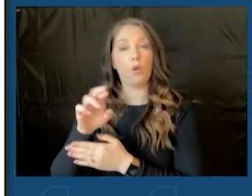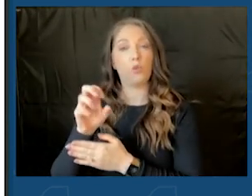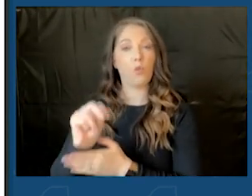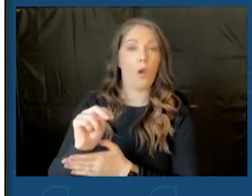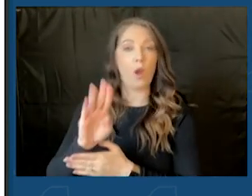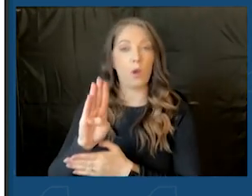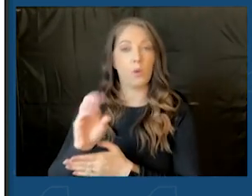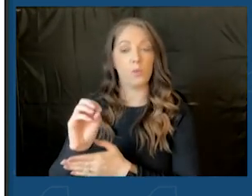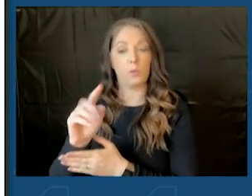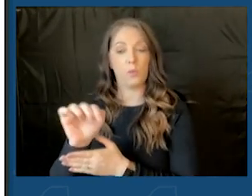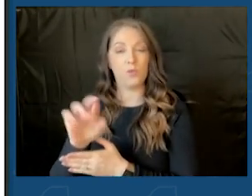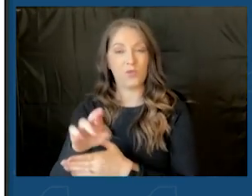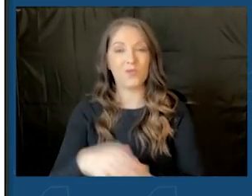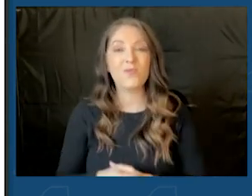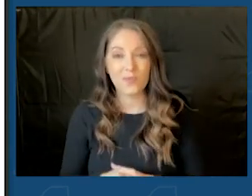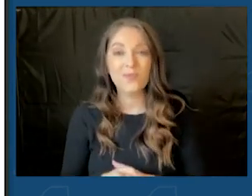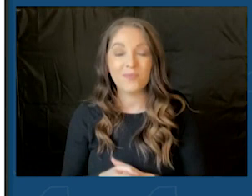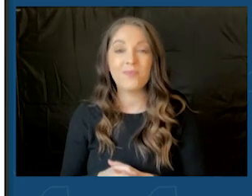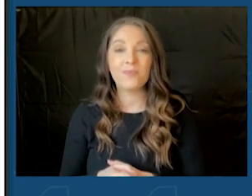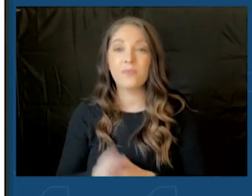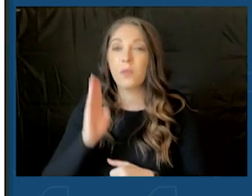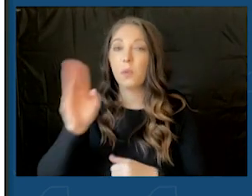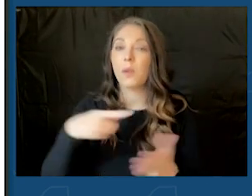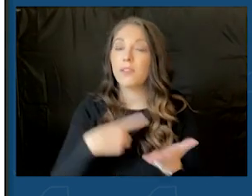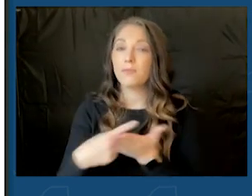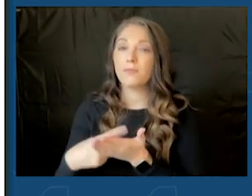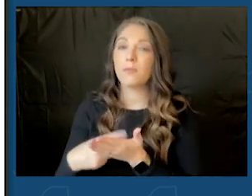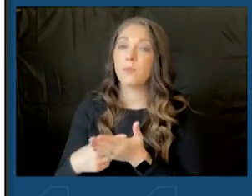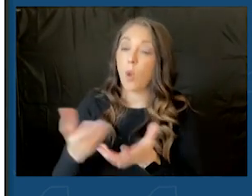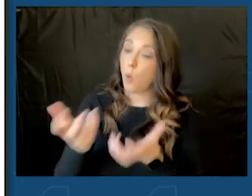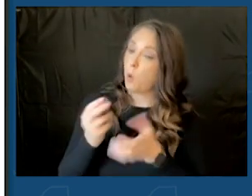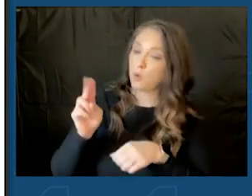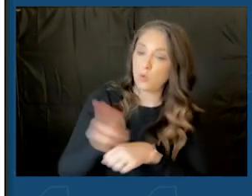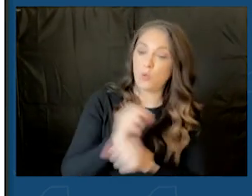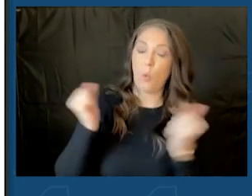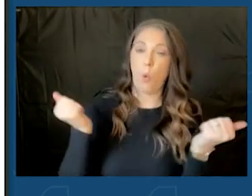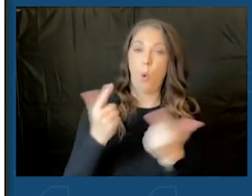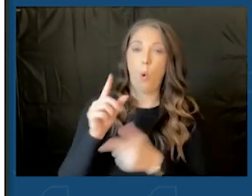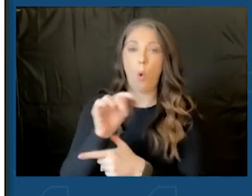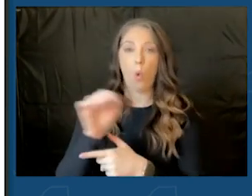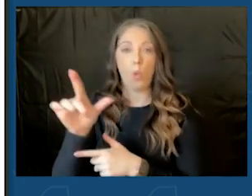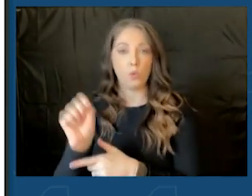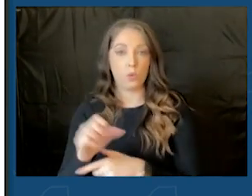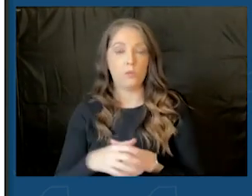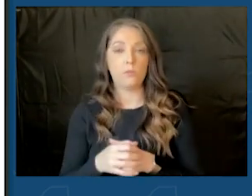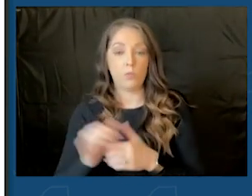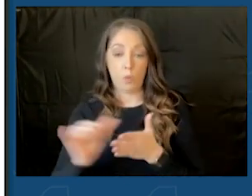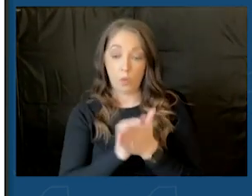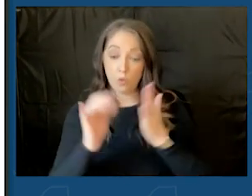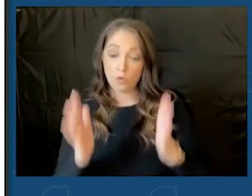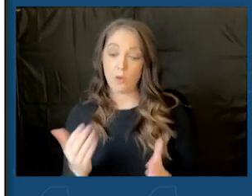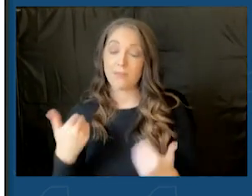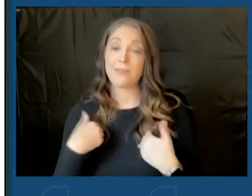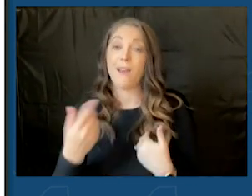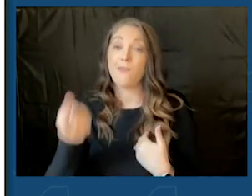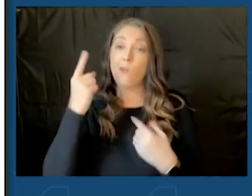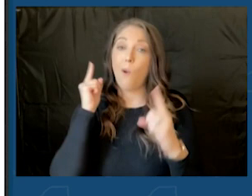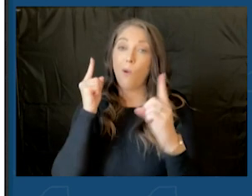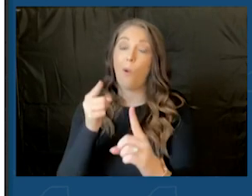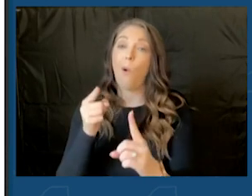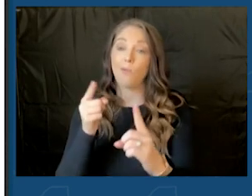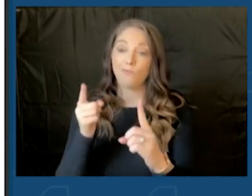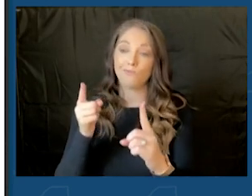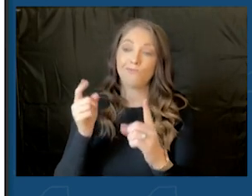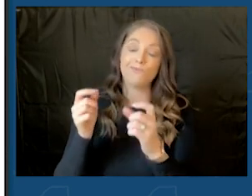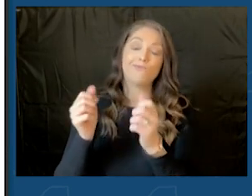about, continuing to use every tool available to us. And as New Yorkers, we have one shared goal, and that is to get through this together, put an